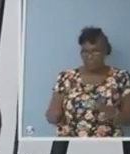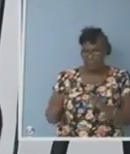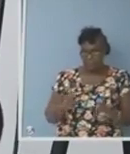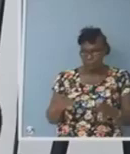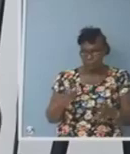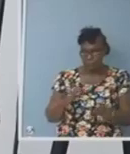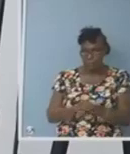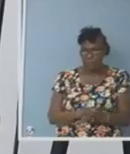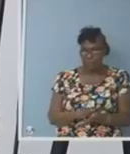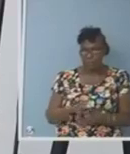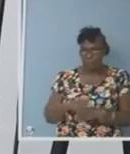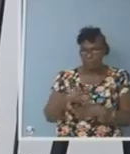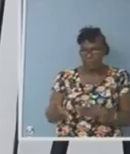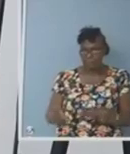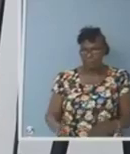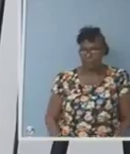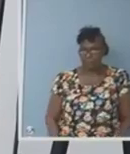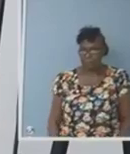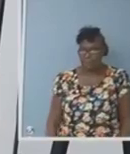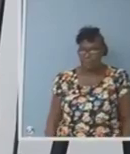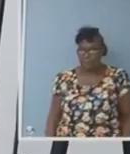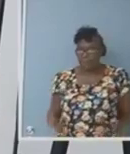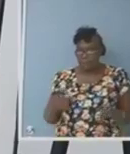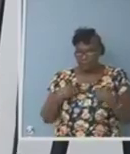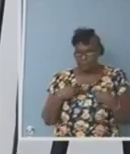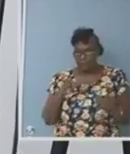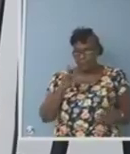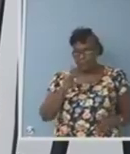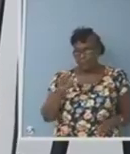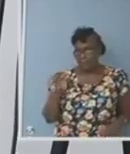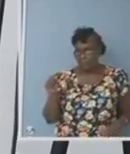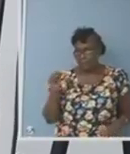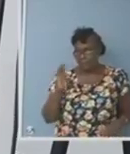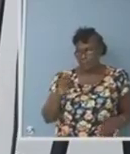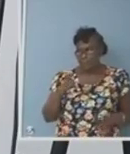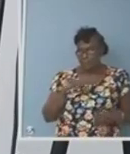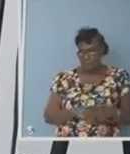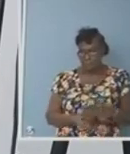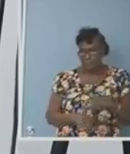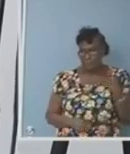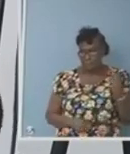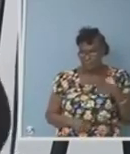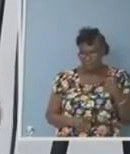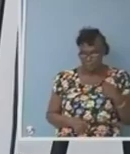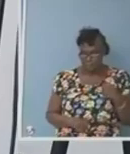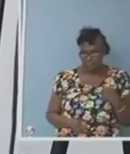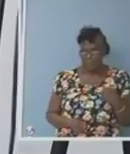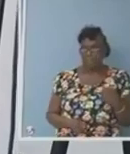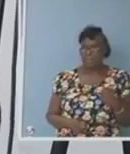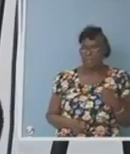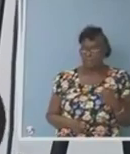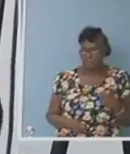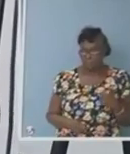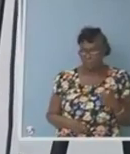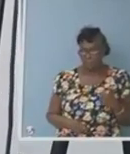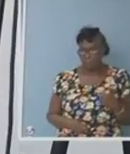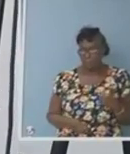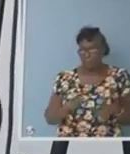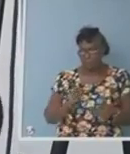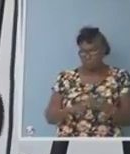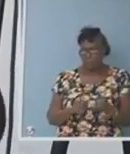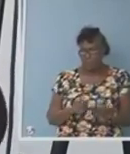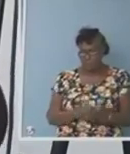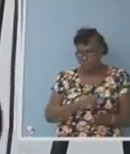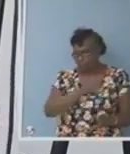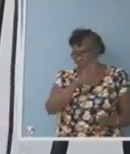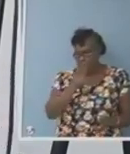forward, that we can have a certified lab in Tobago to do testing for these and possibly other types of situations going